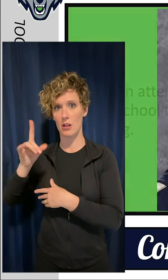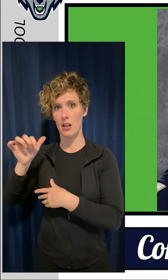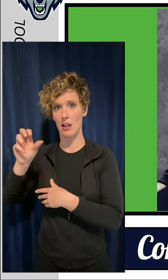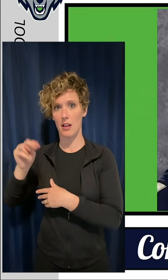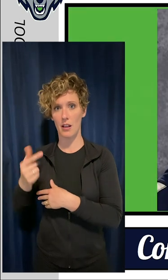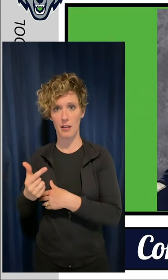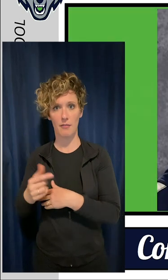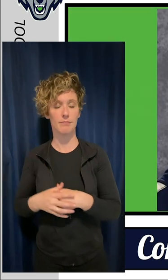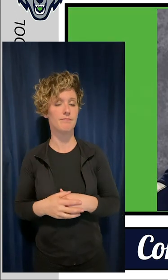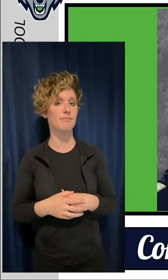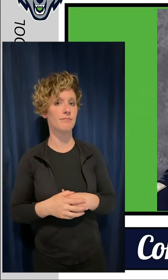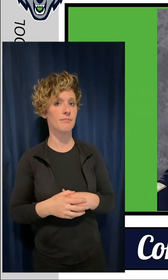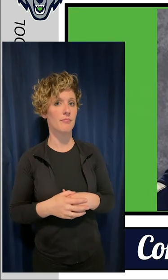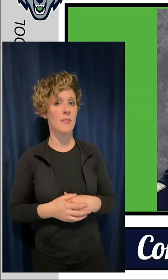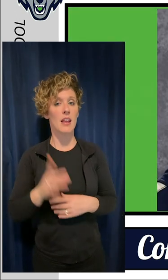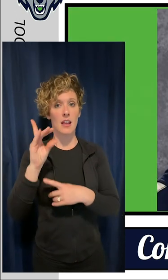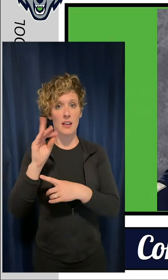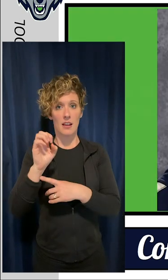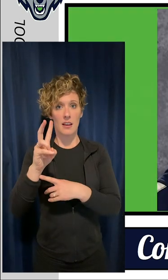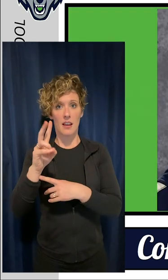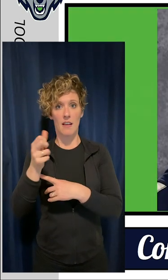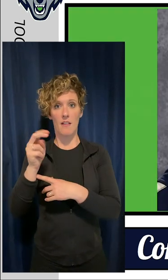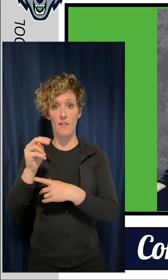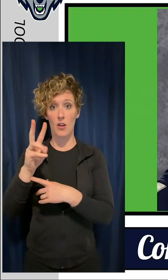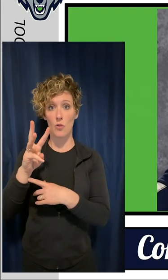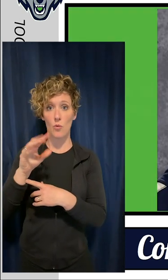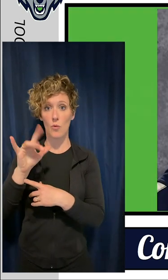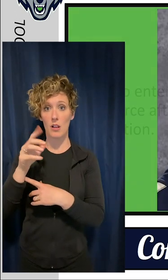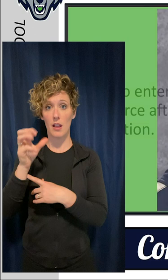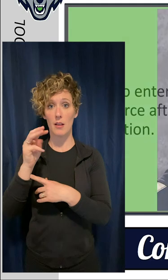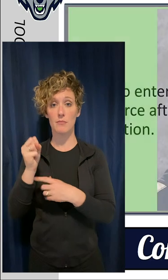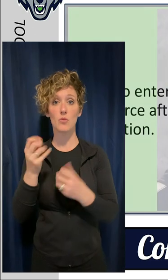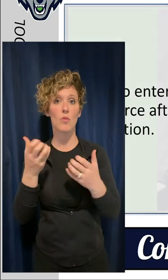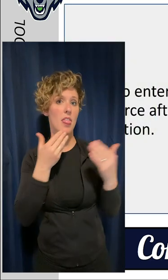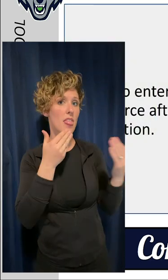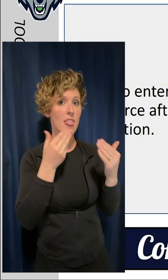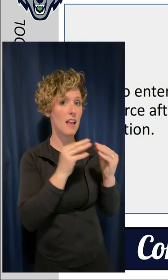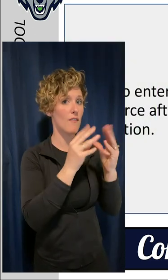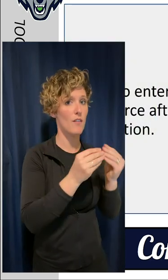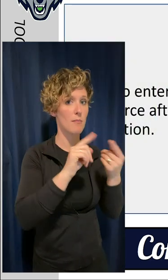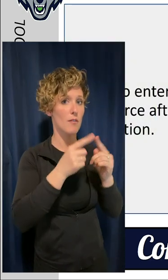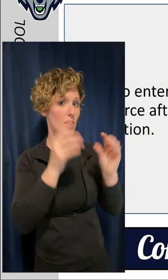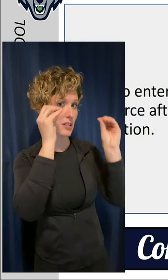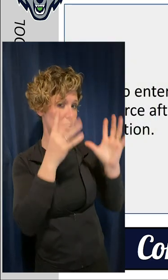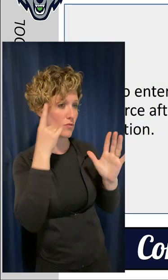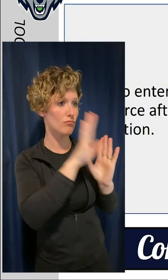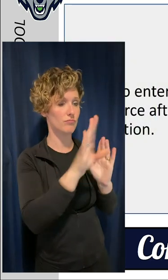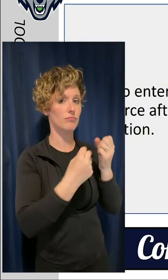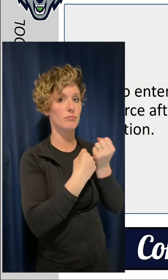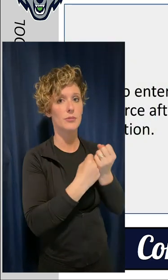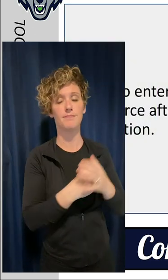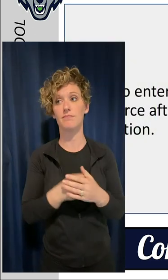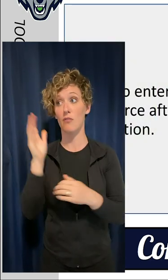Devin Williams would like to thank his family, friends, and teachers for all of their support. In the future, Devin plans to enter